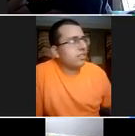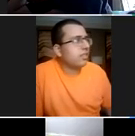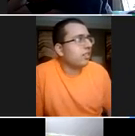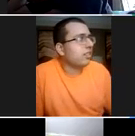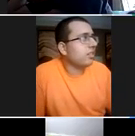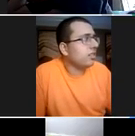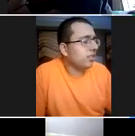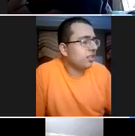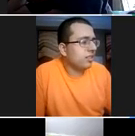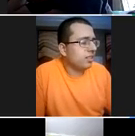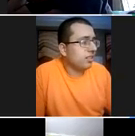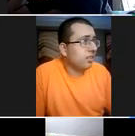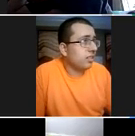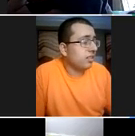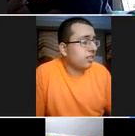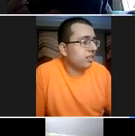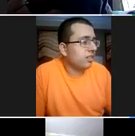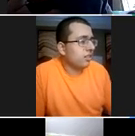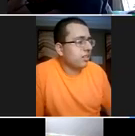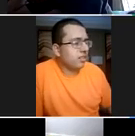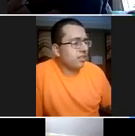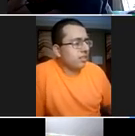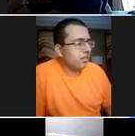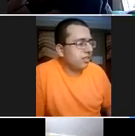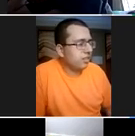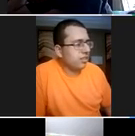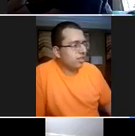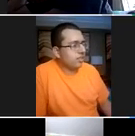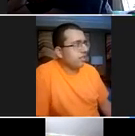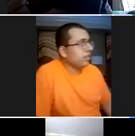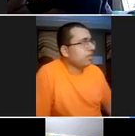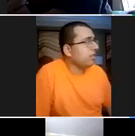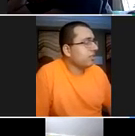those whose patience just things,